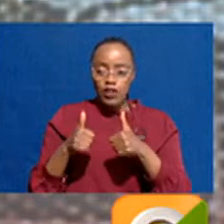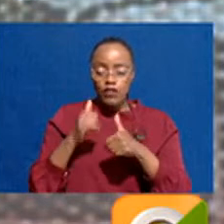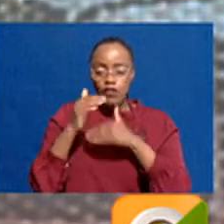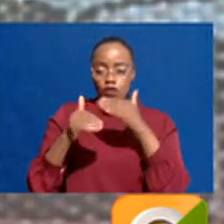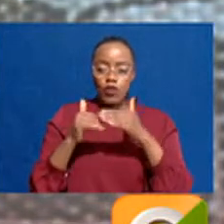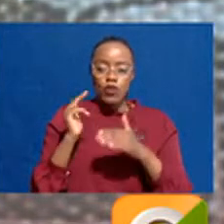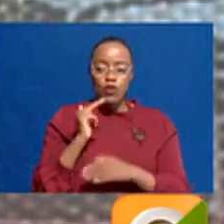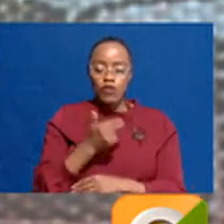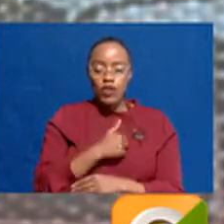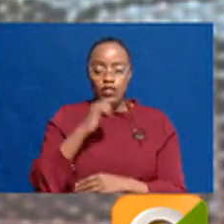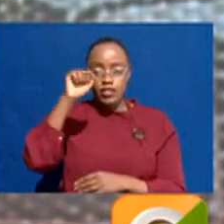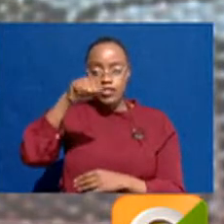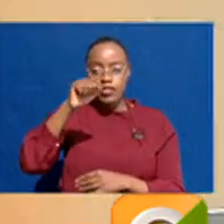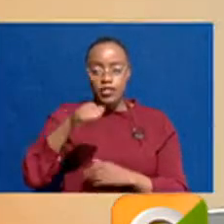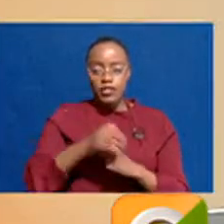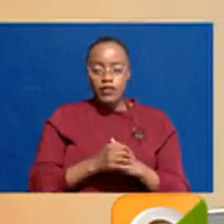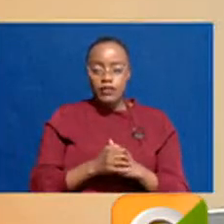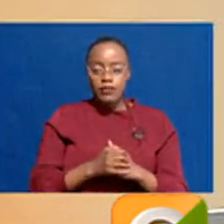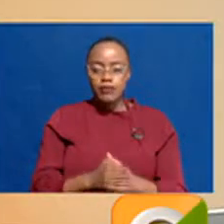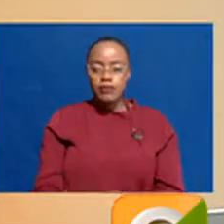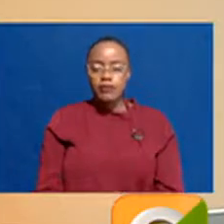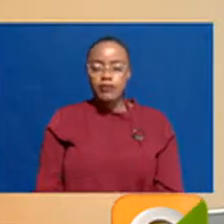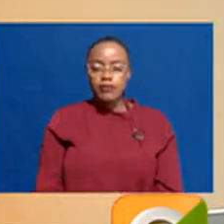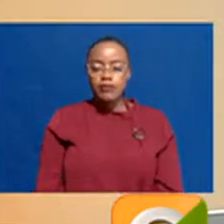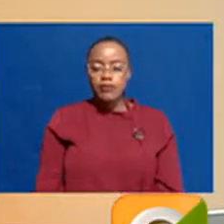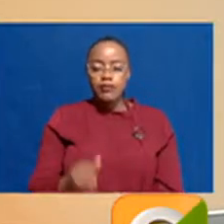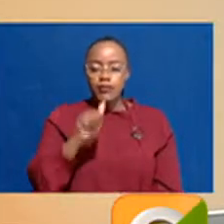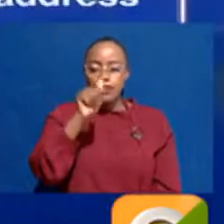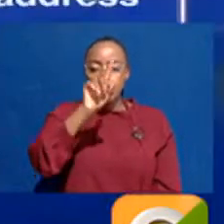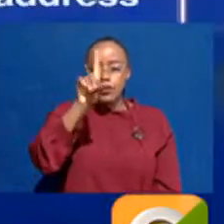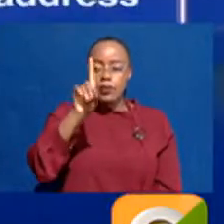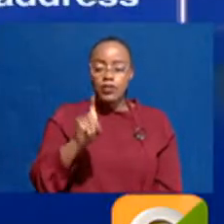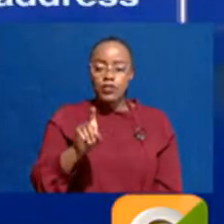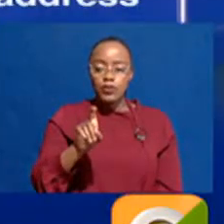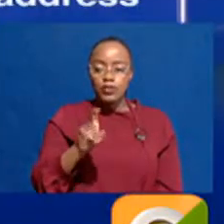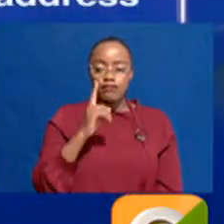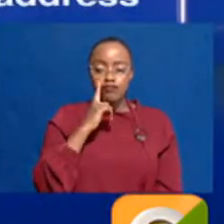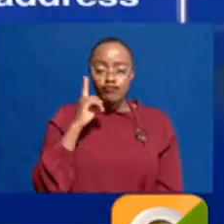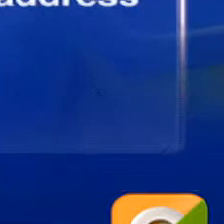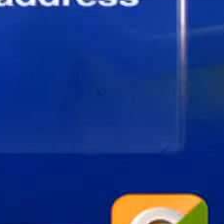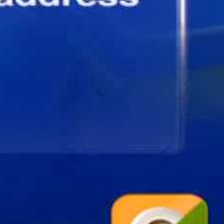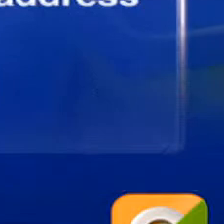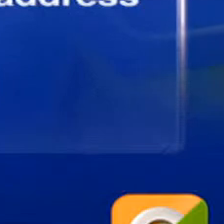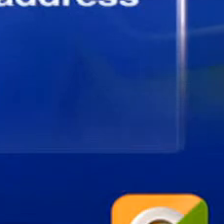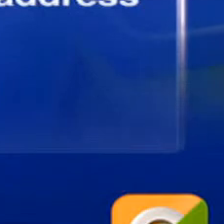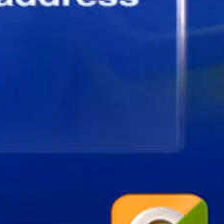us. Right. Yeah. Let's take another question. This is from